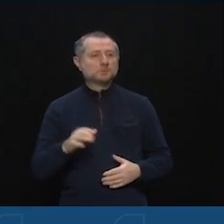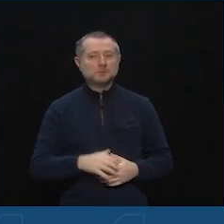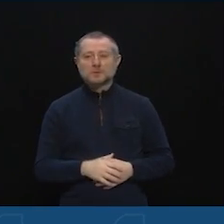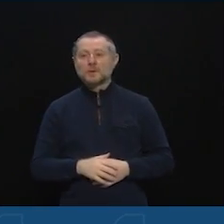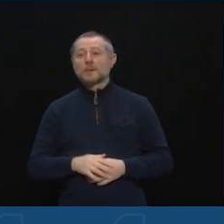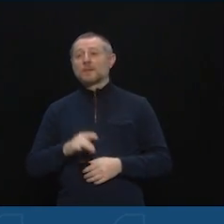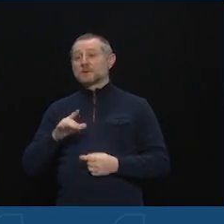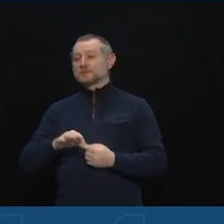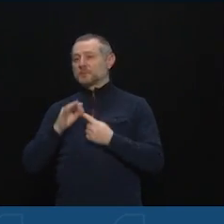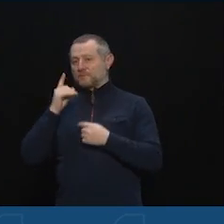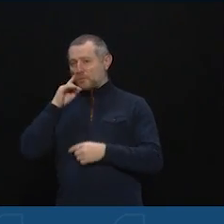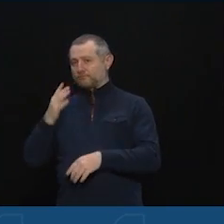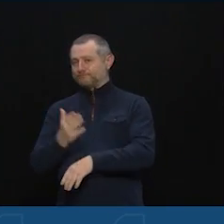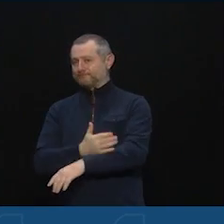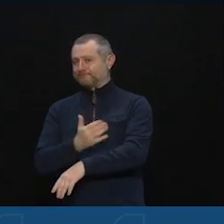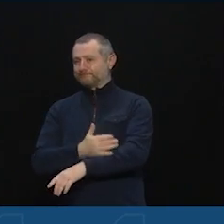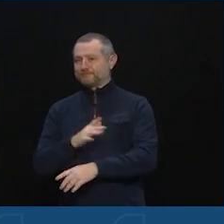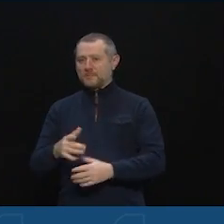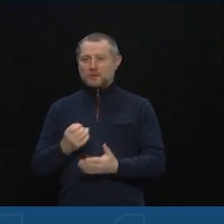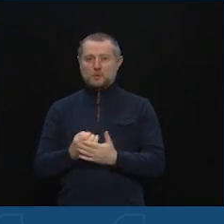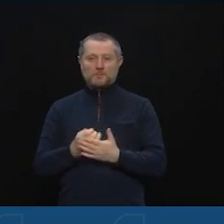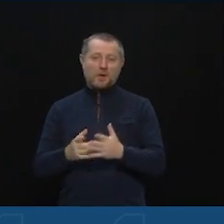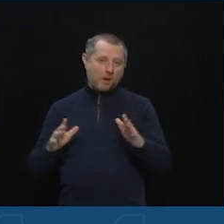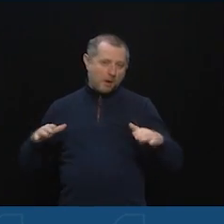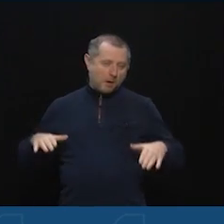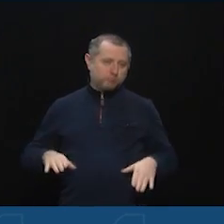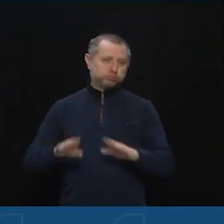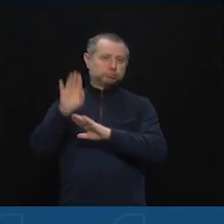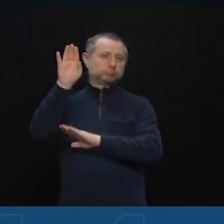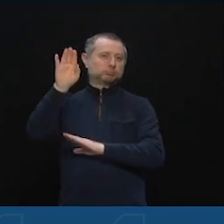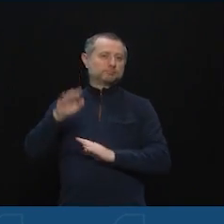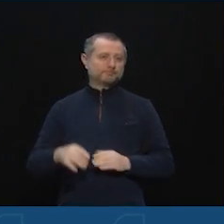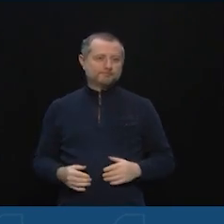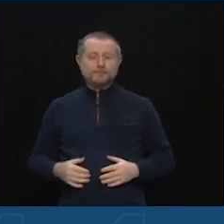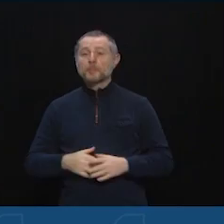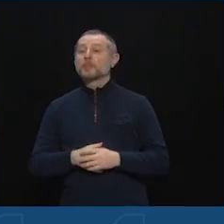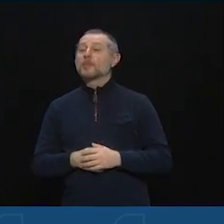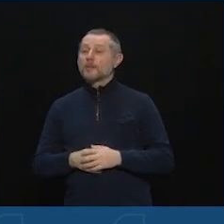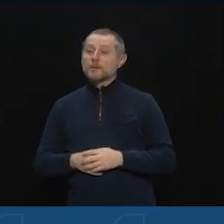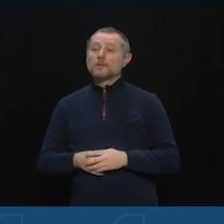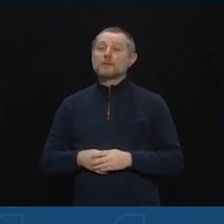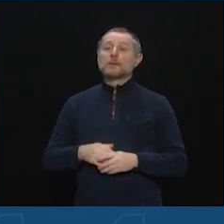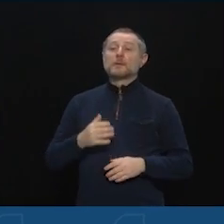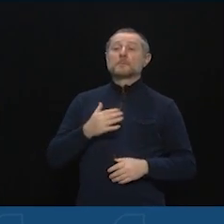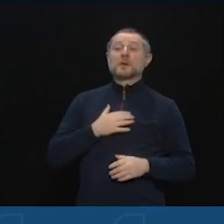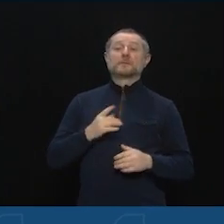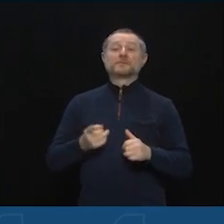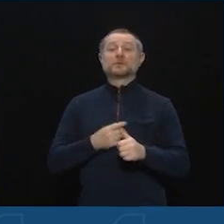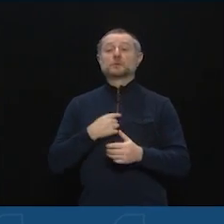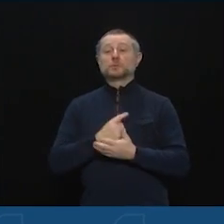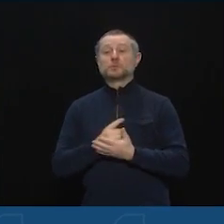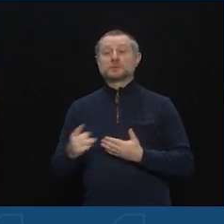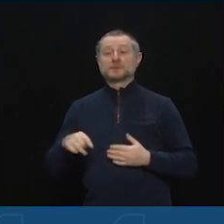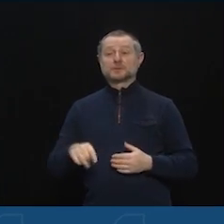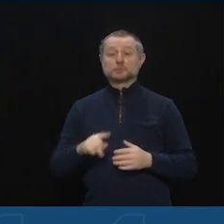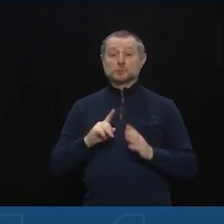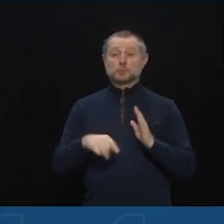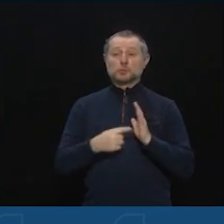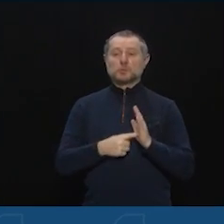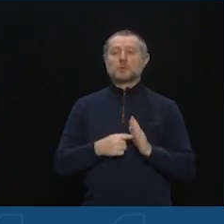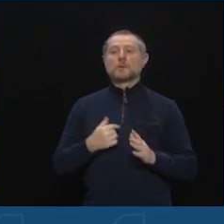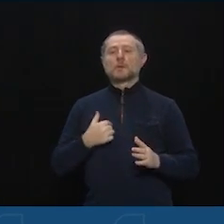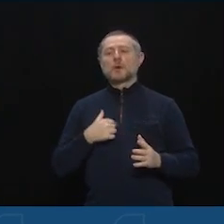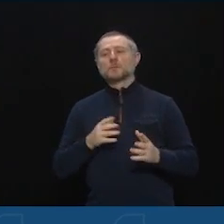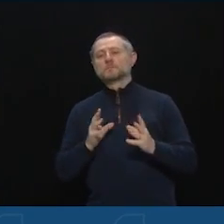rebuilding the fiscal needs that our city needs. In my first week in office, we met with a coalition